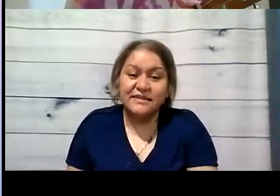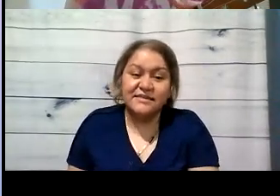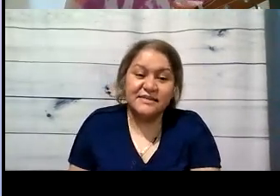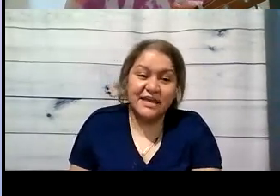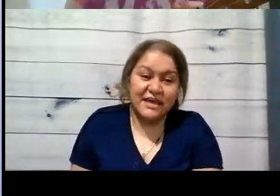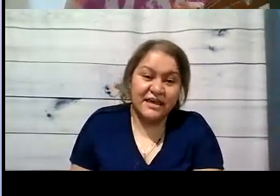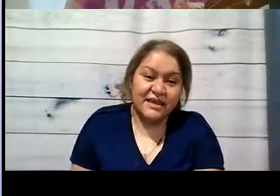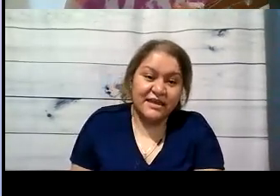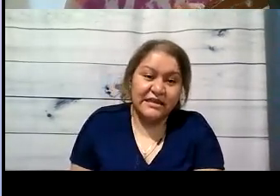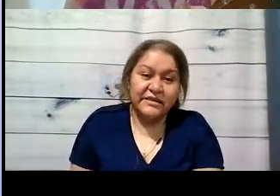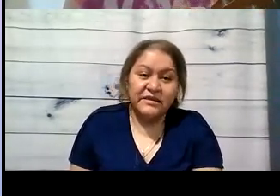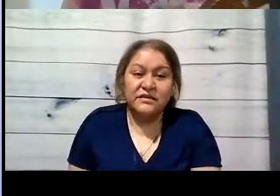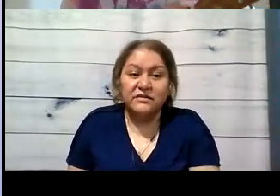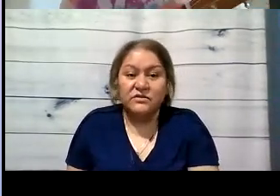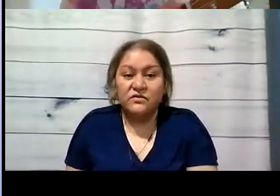the sky.